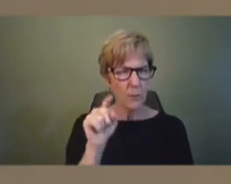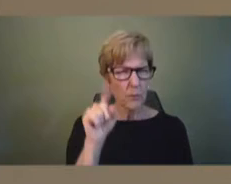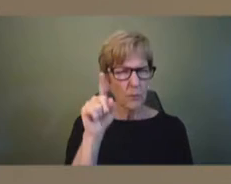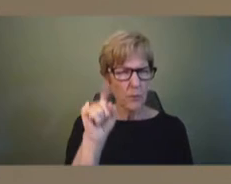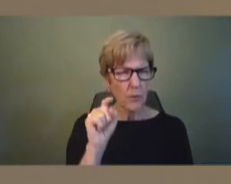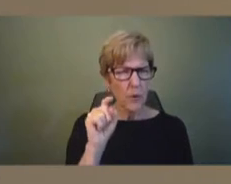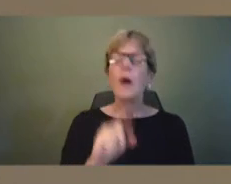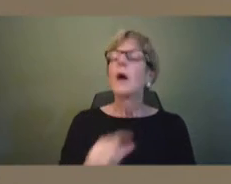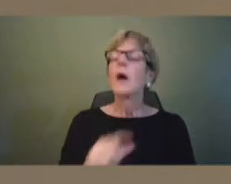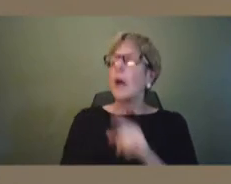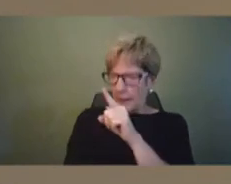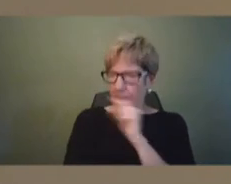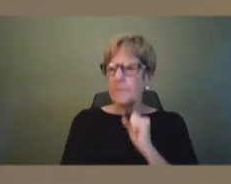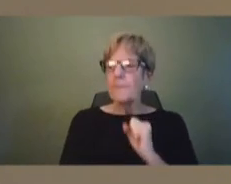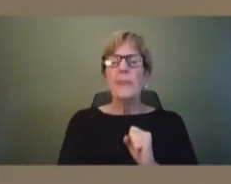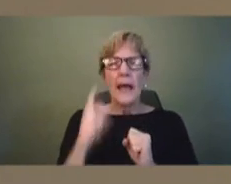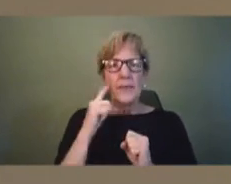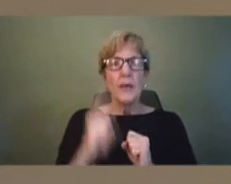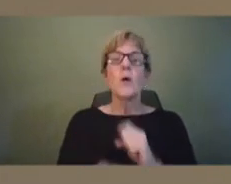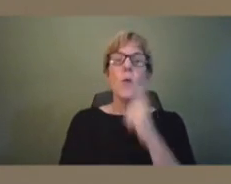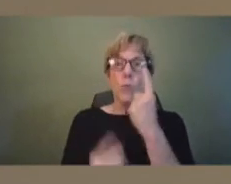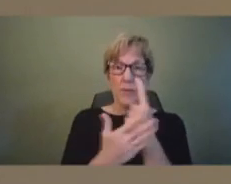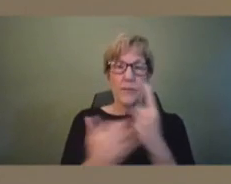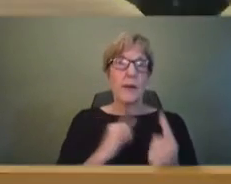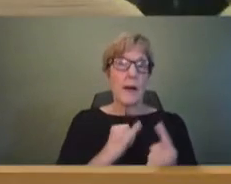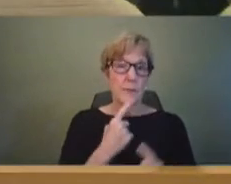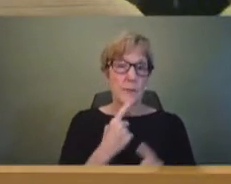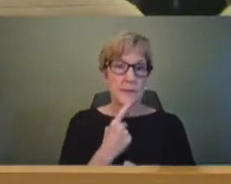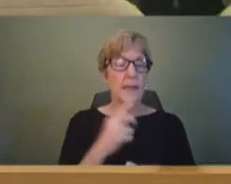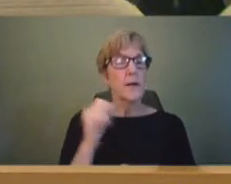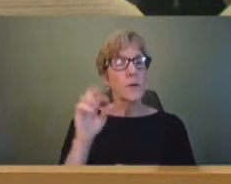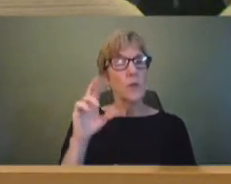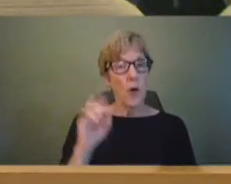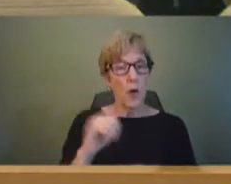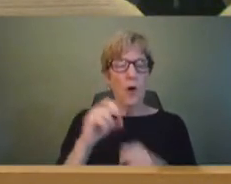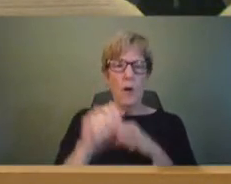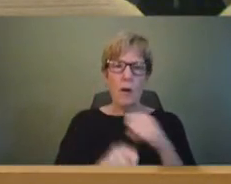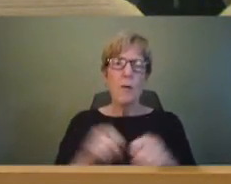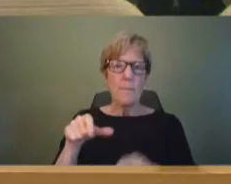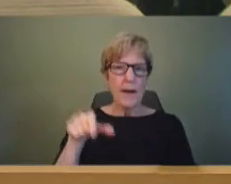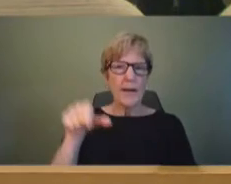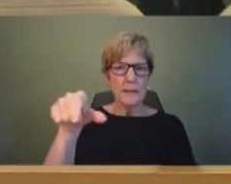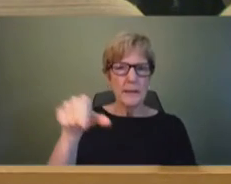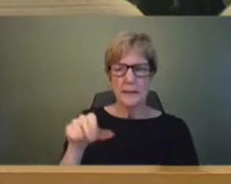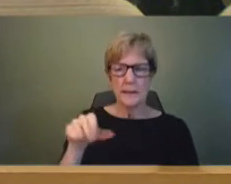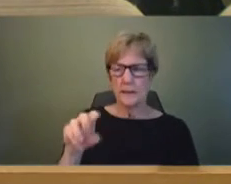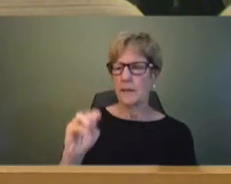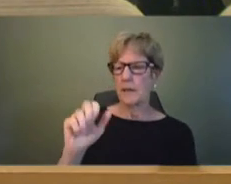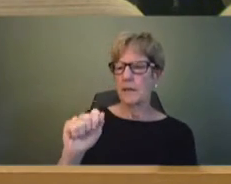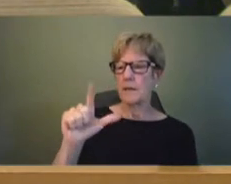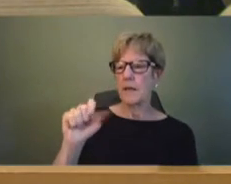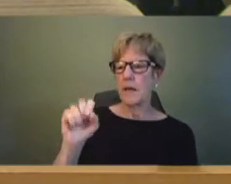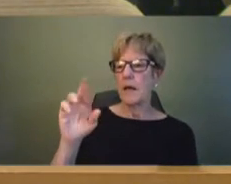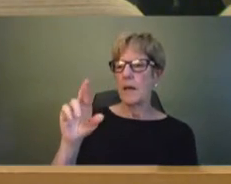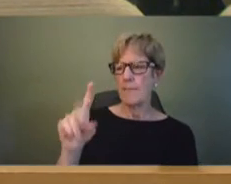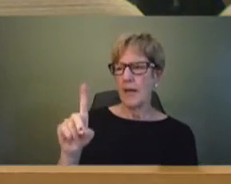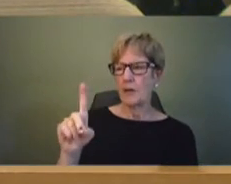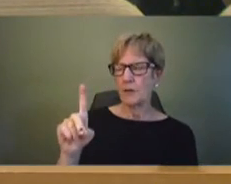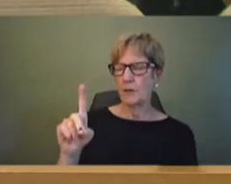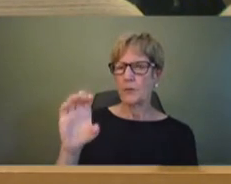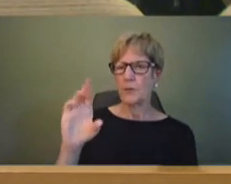yeah well one one thing I would say there are bike Lanes on M Creek Church Road now and so wh